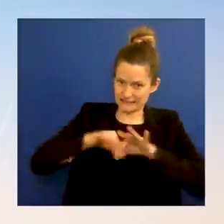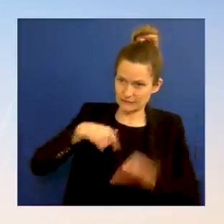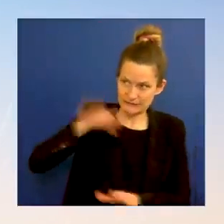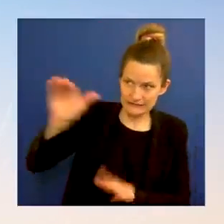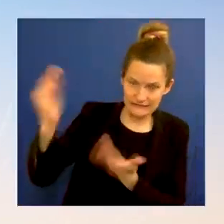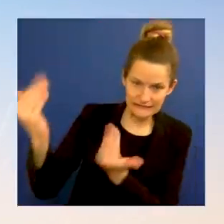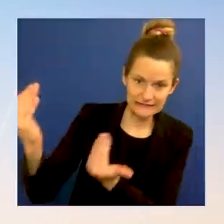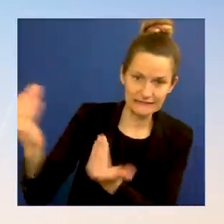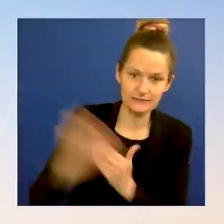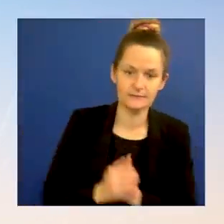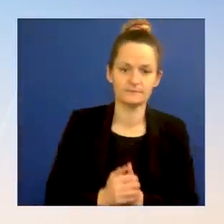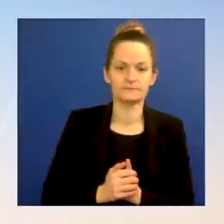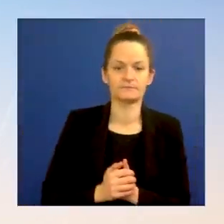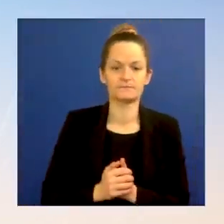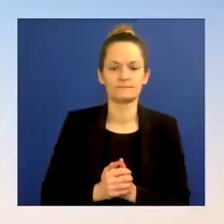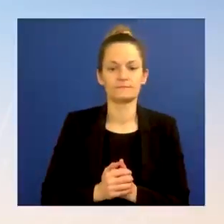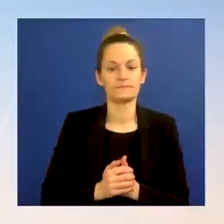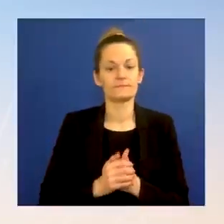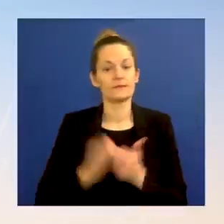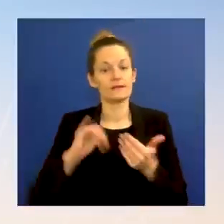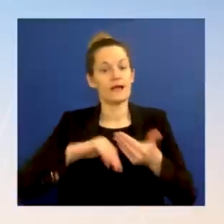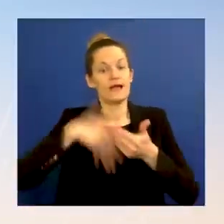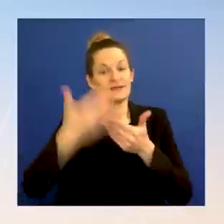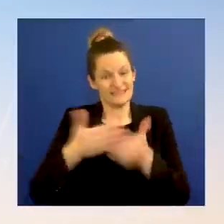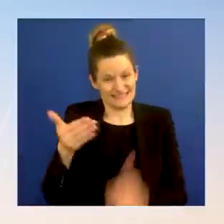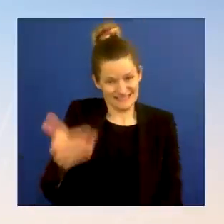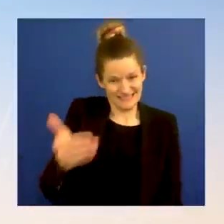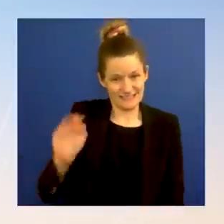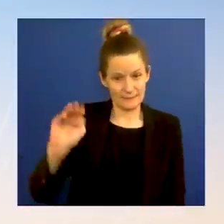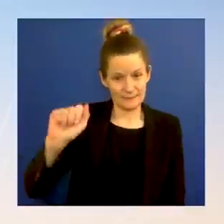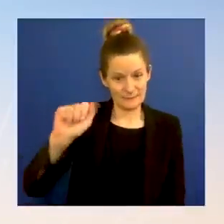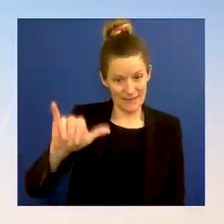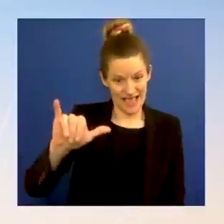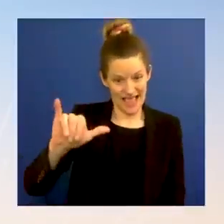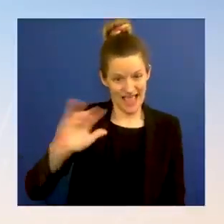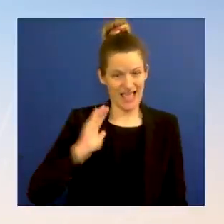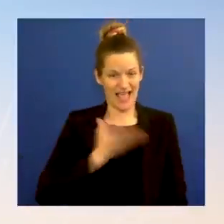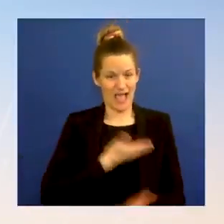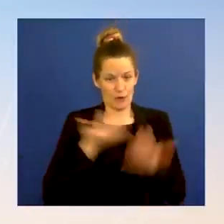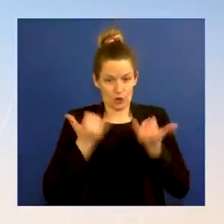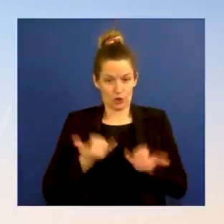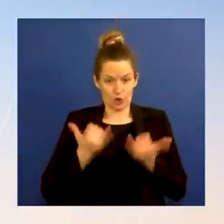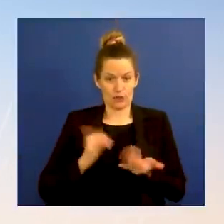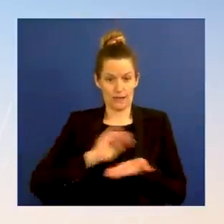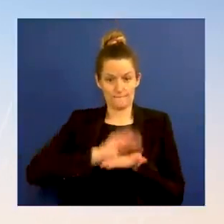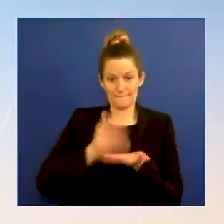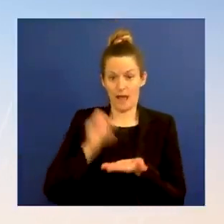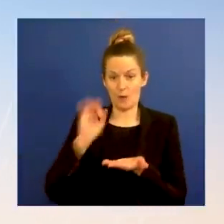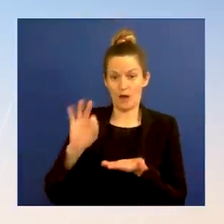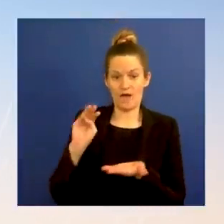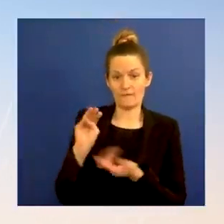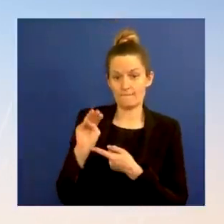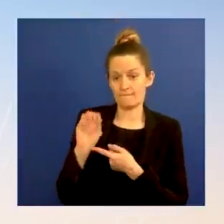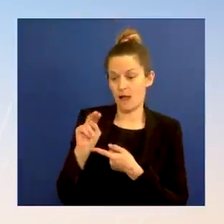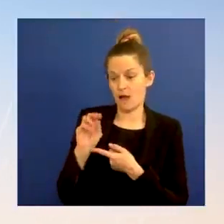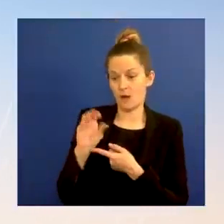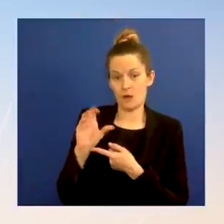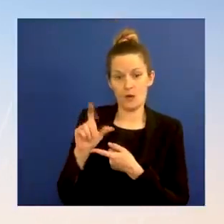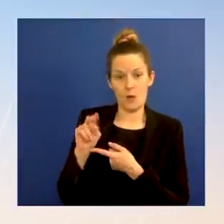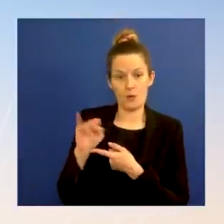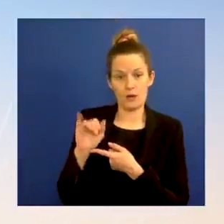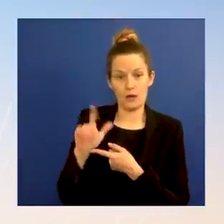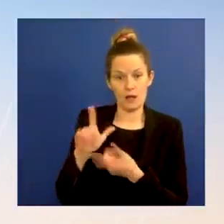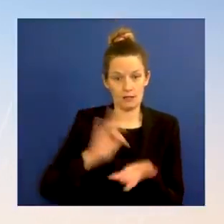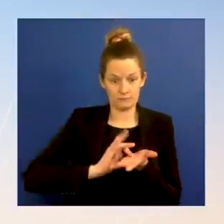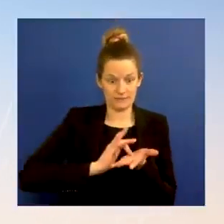our current supply of monoclonal antibodies will stock out. By July, the current supply of pre-exposure prophylaxis drugs used